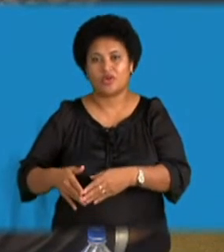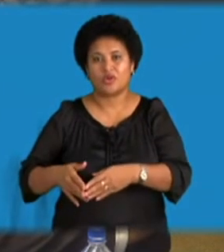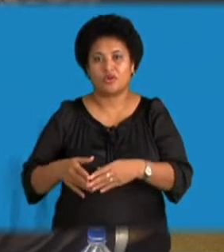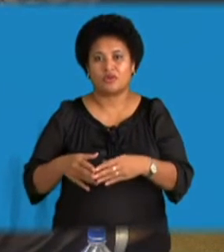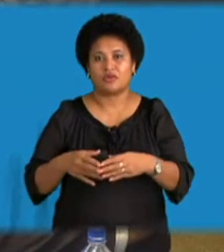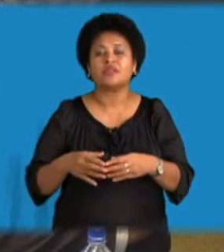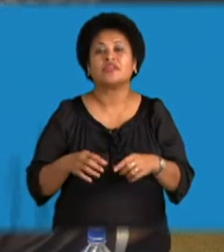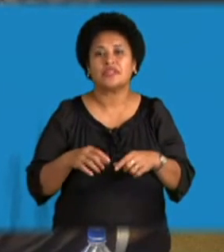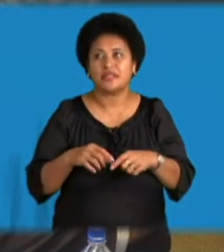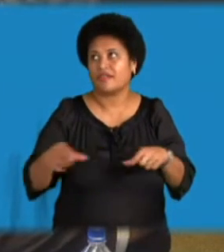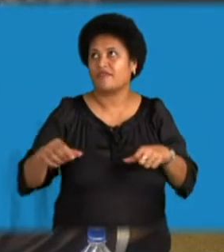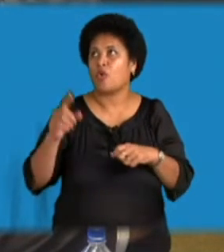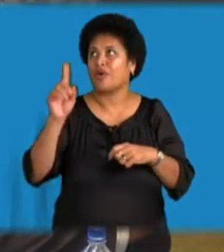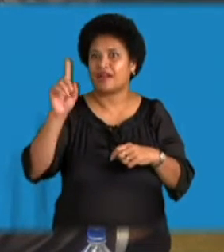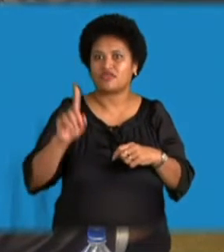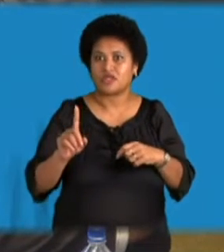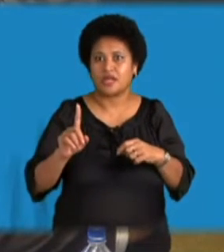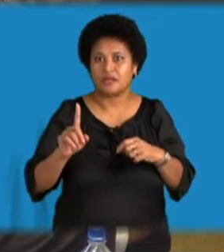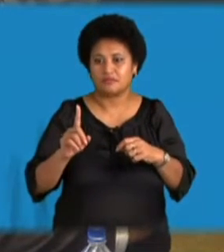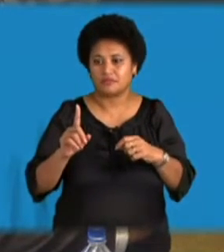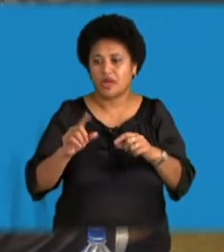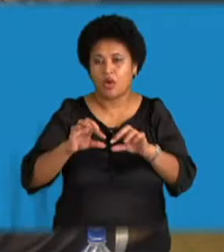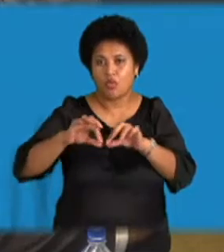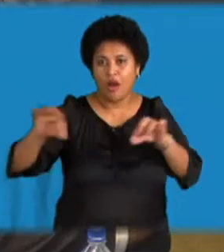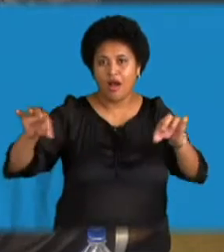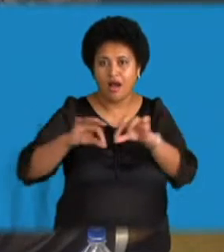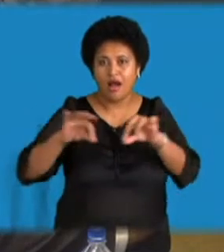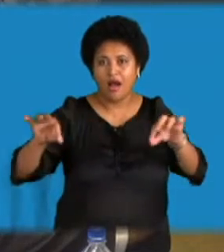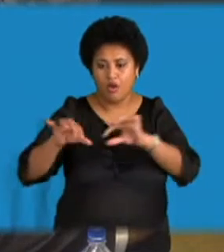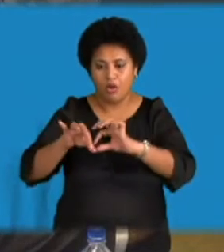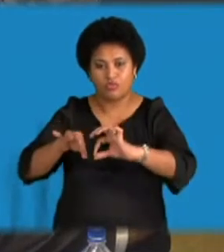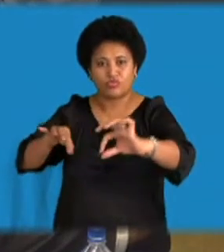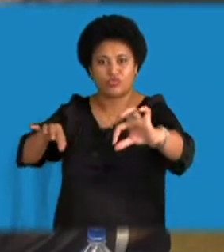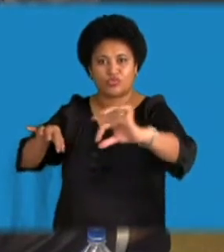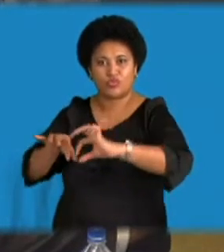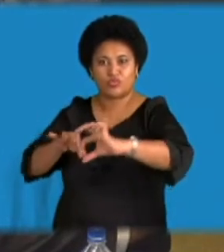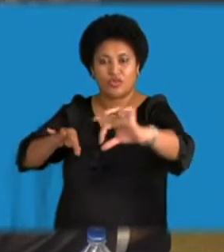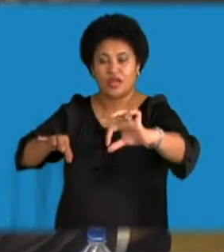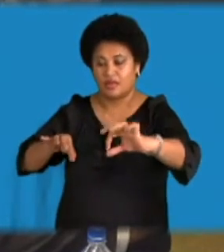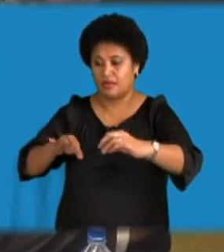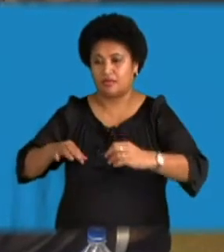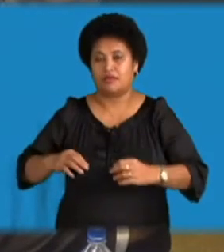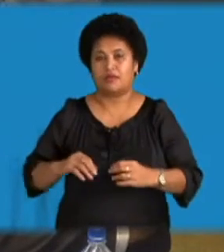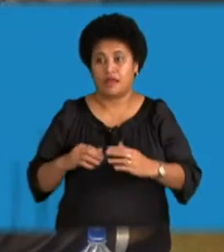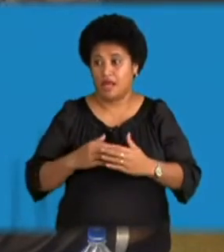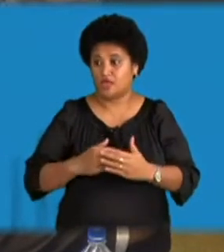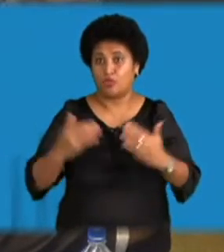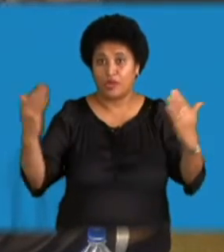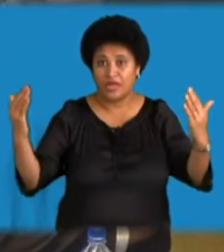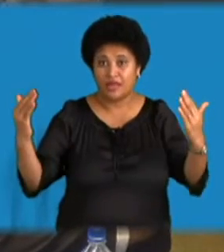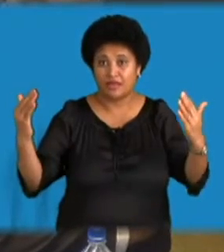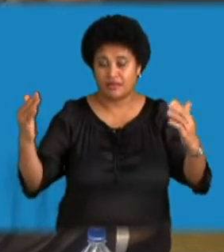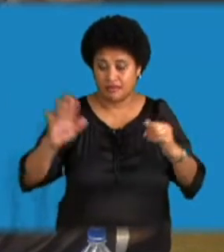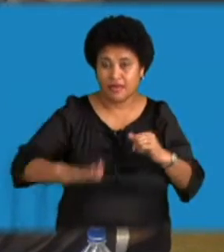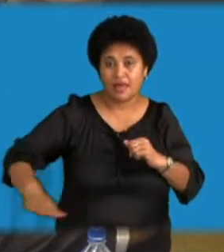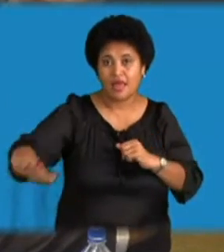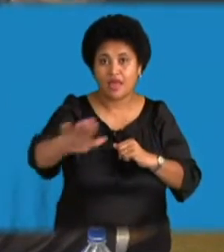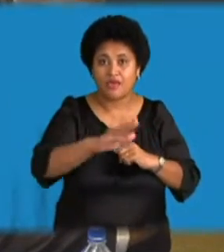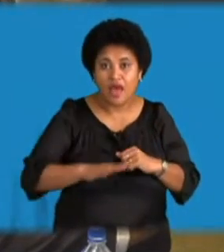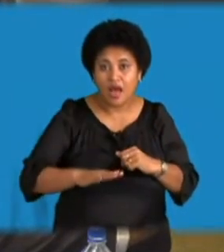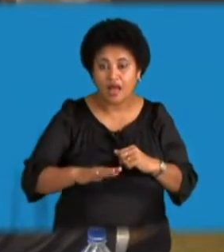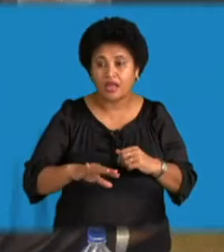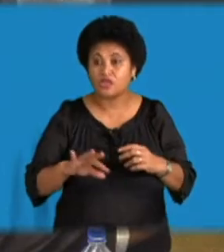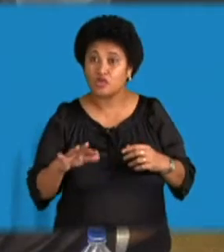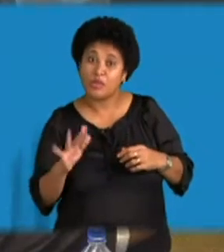kilometers. It's a very large area. Now, we put all those electrical cables up. God forbid we have another cyclone next